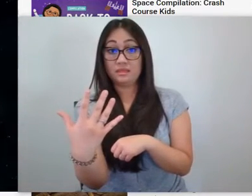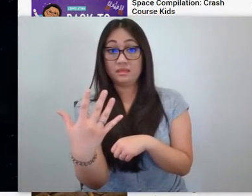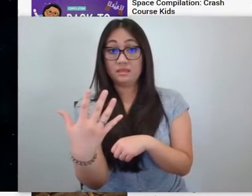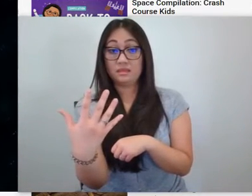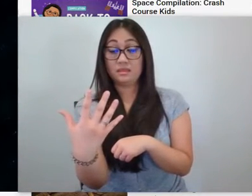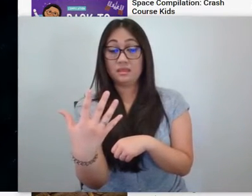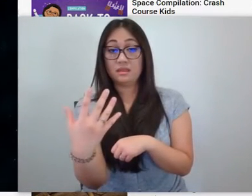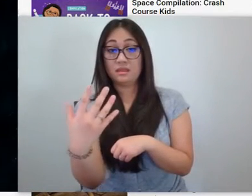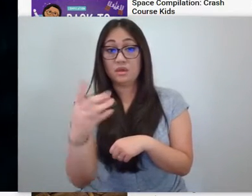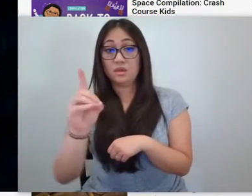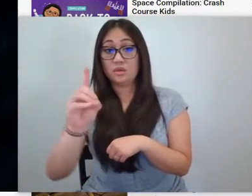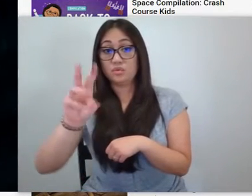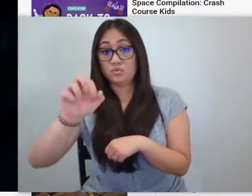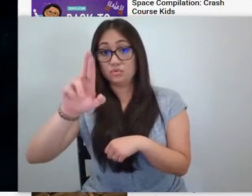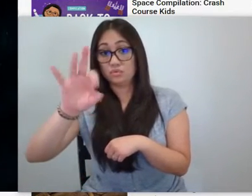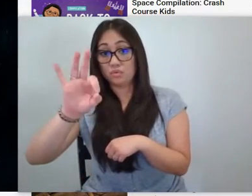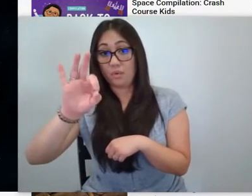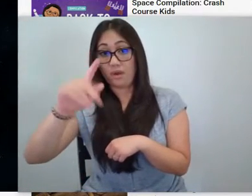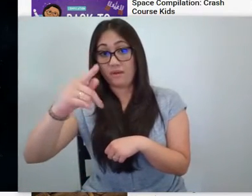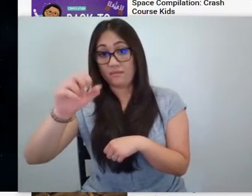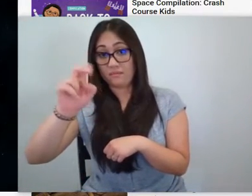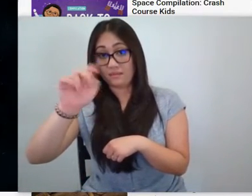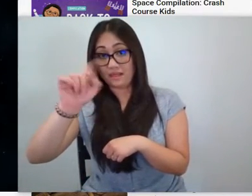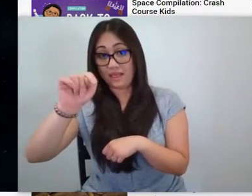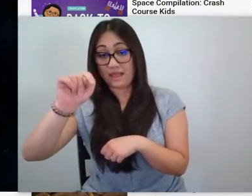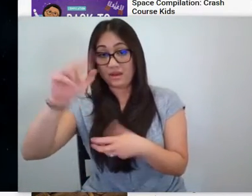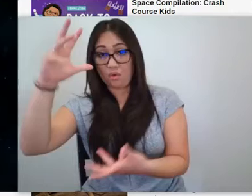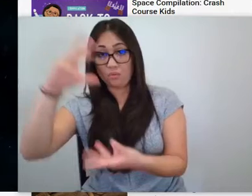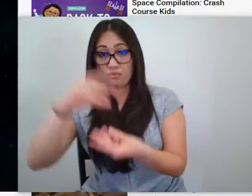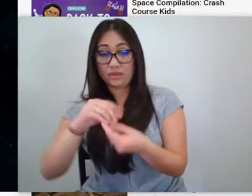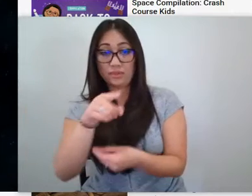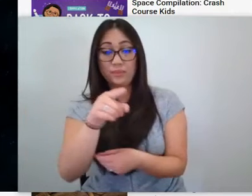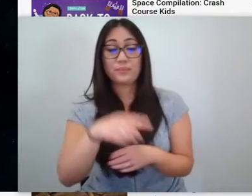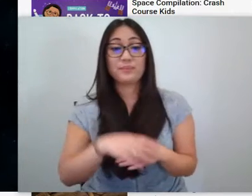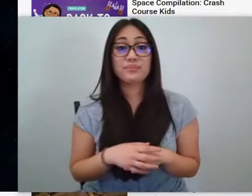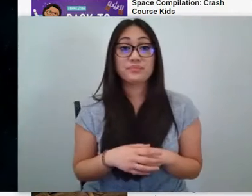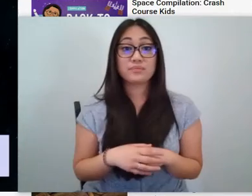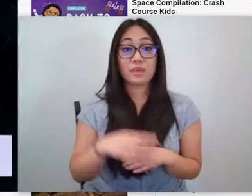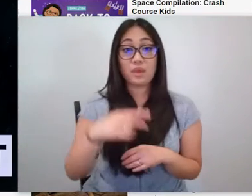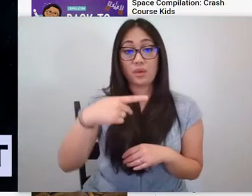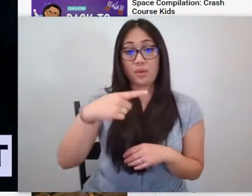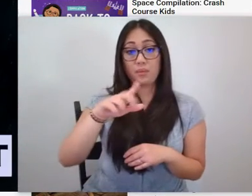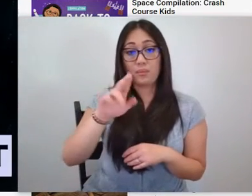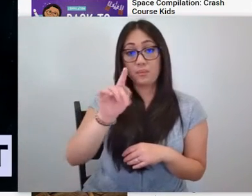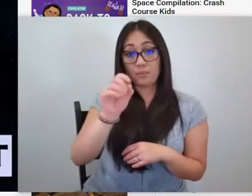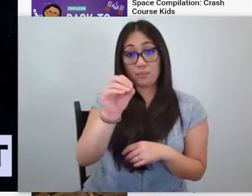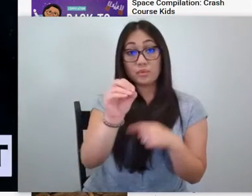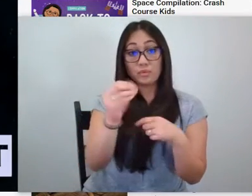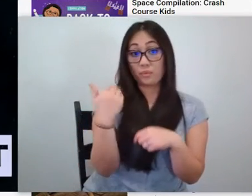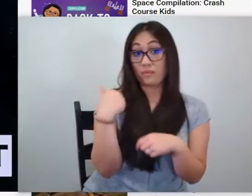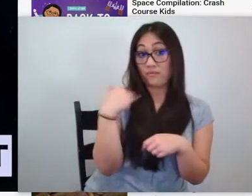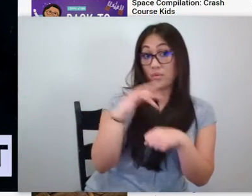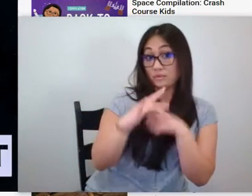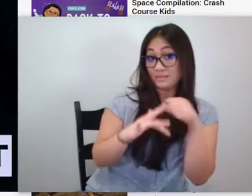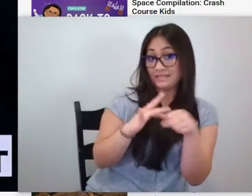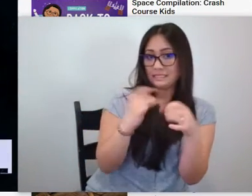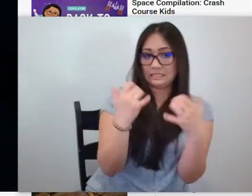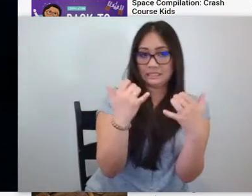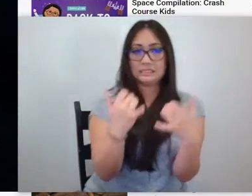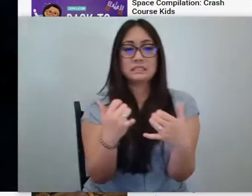is Pluto. Pluto was once classified as a planet, but in recent years was downgraded to a dwarf